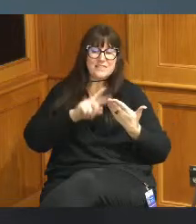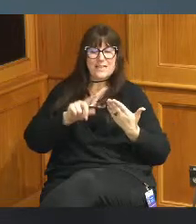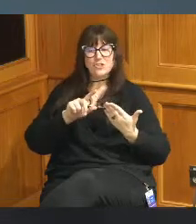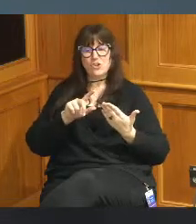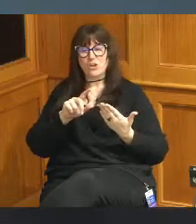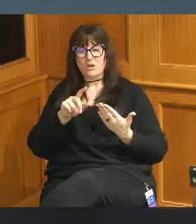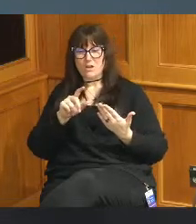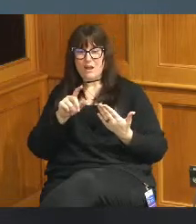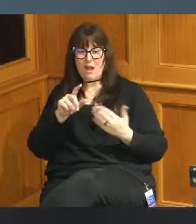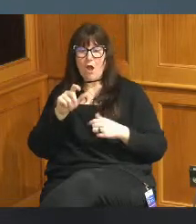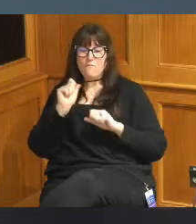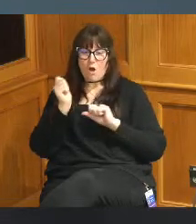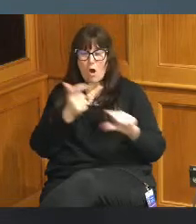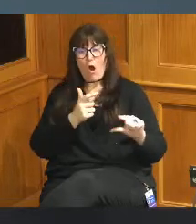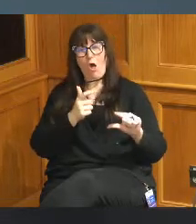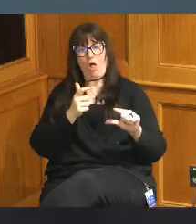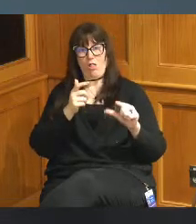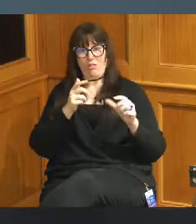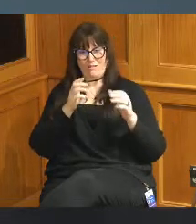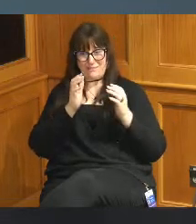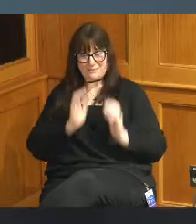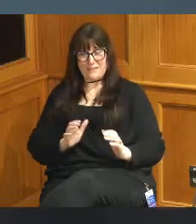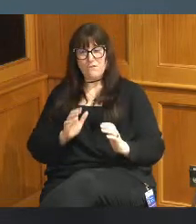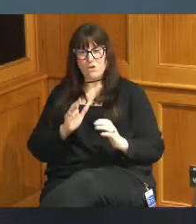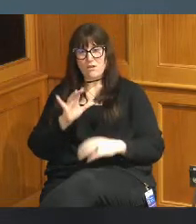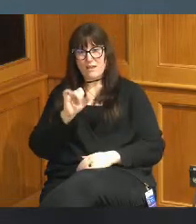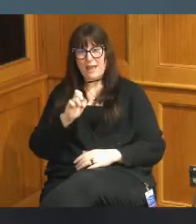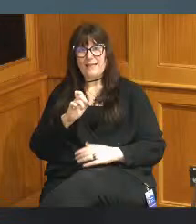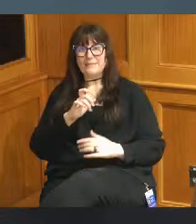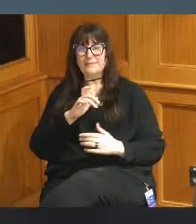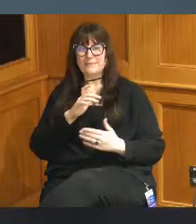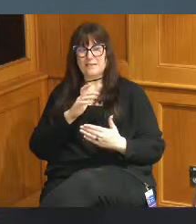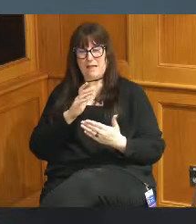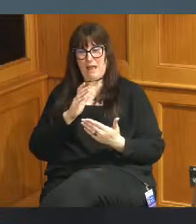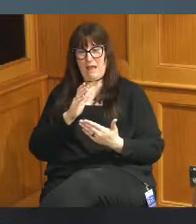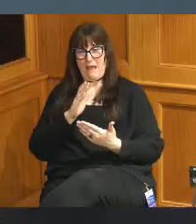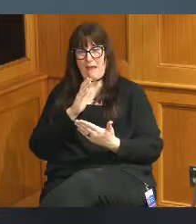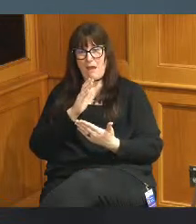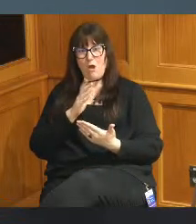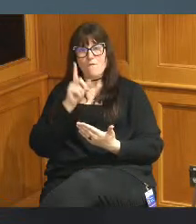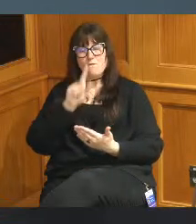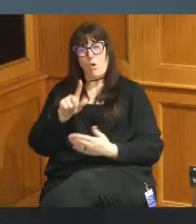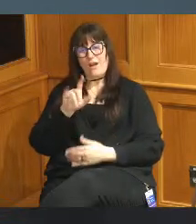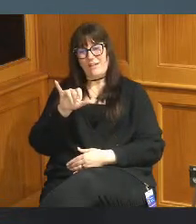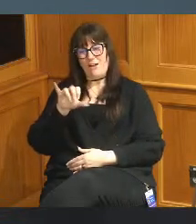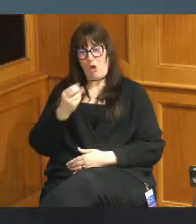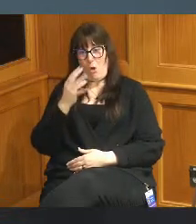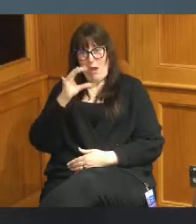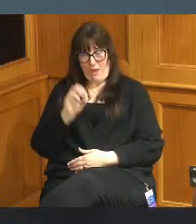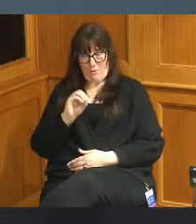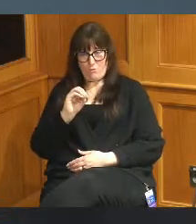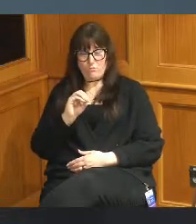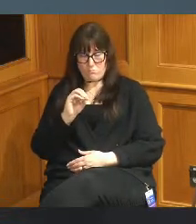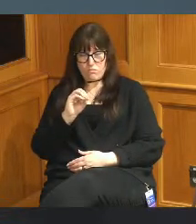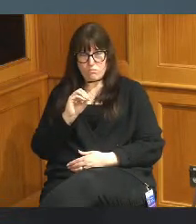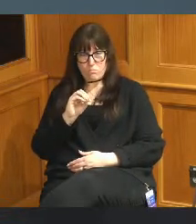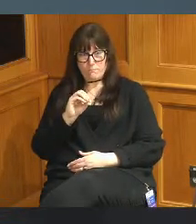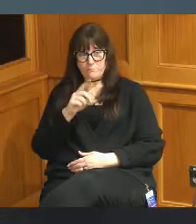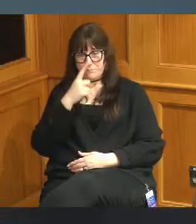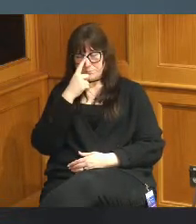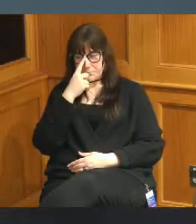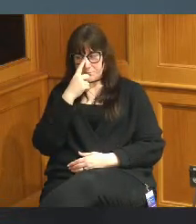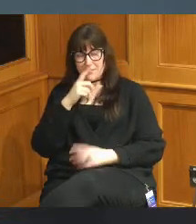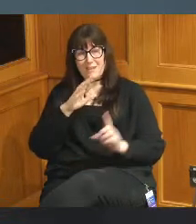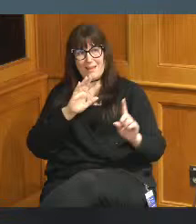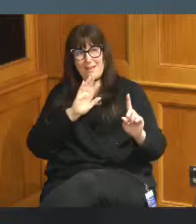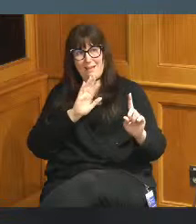criminal and civil cases brought on behalf of the United States in the Southern District of Ohio, as well as those matters